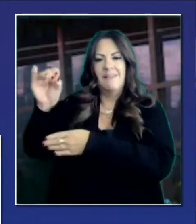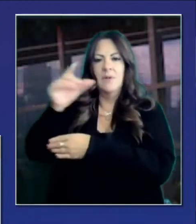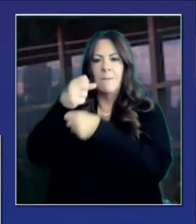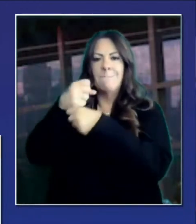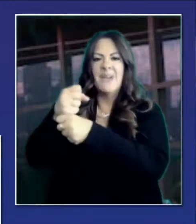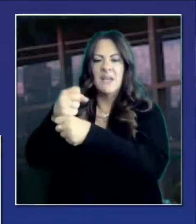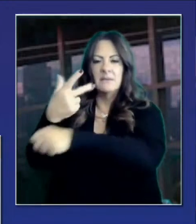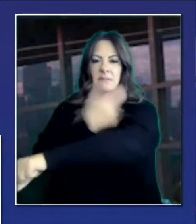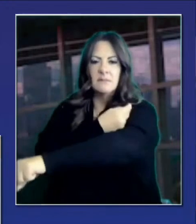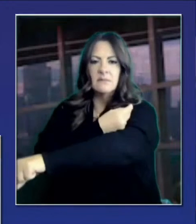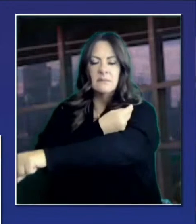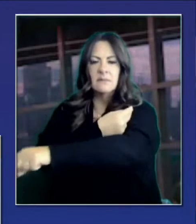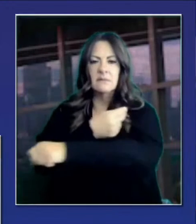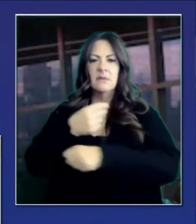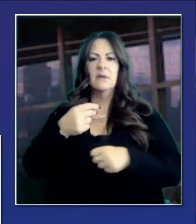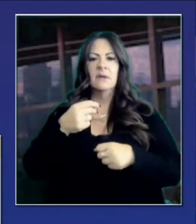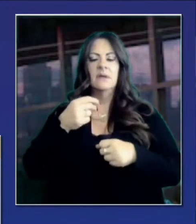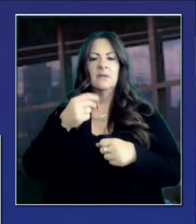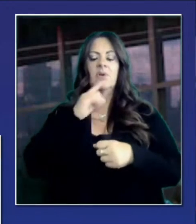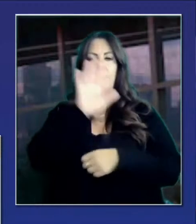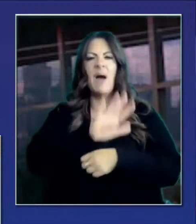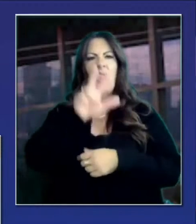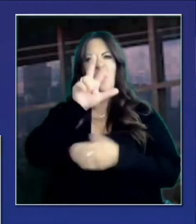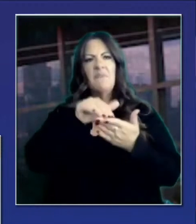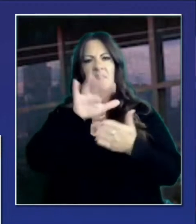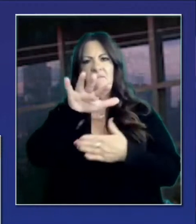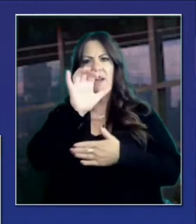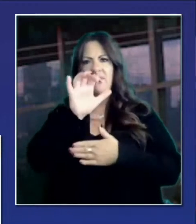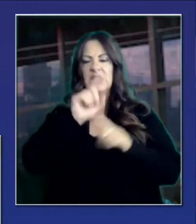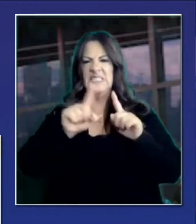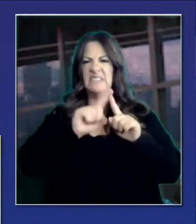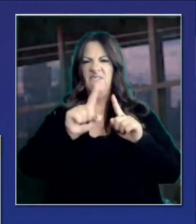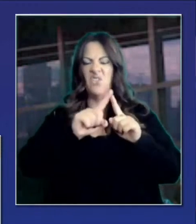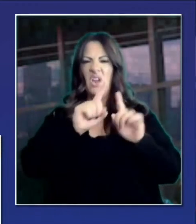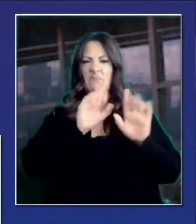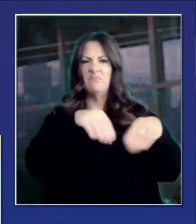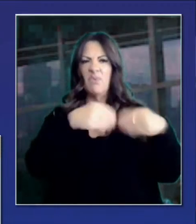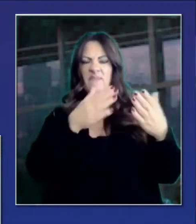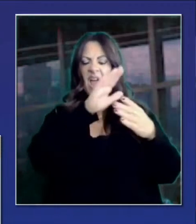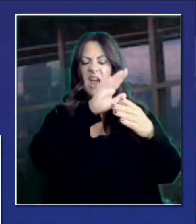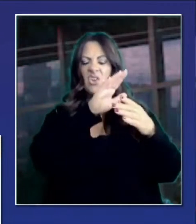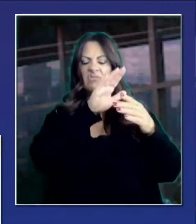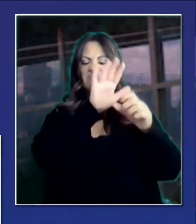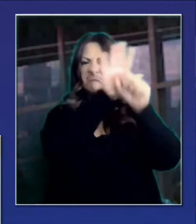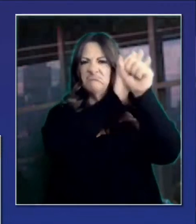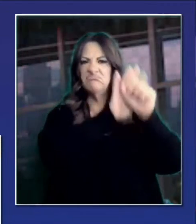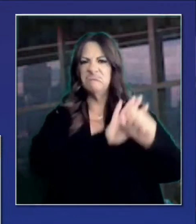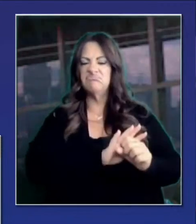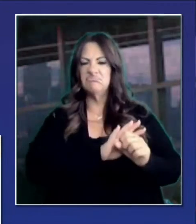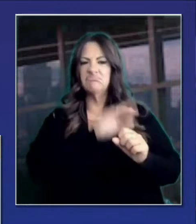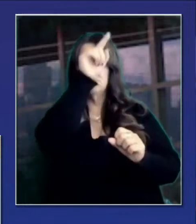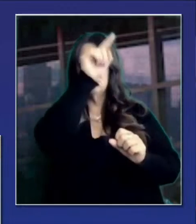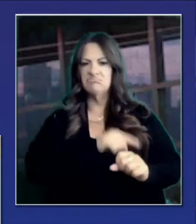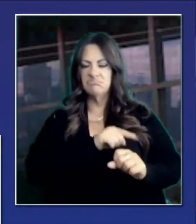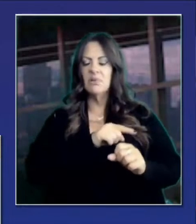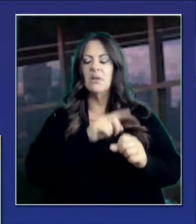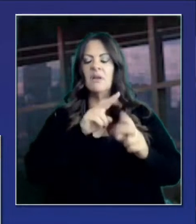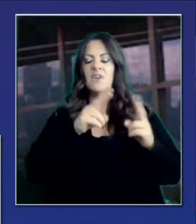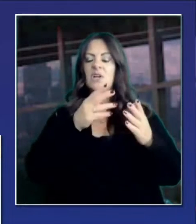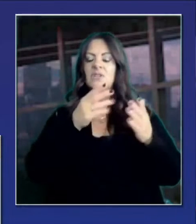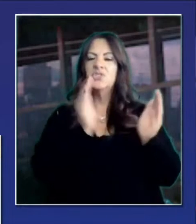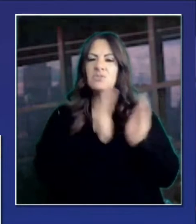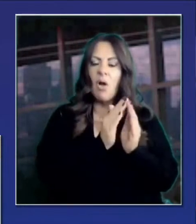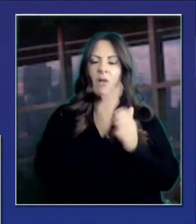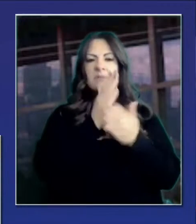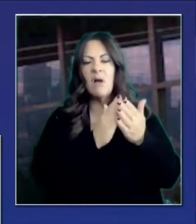over 3,500 active, some very, very small, some are very efficient getting data back in the system, some are very